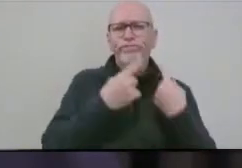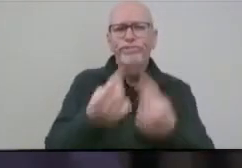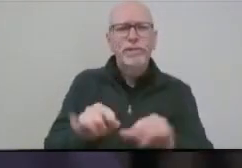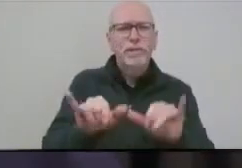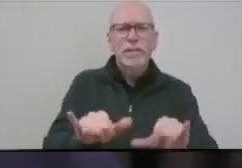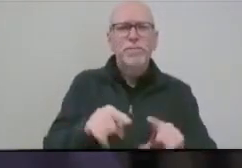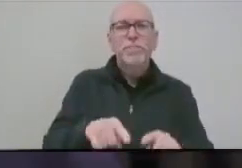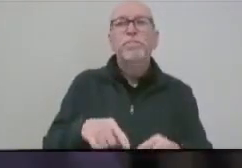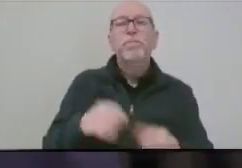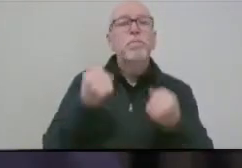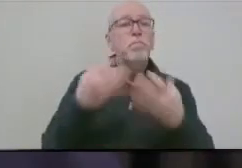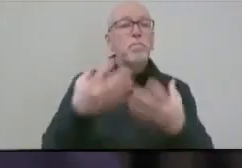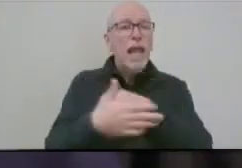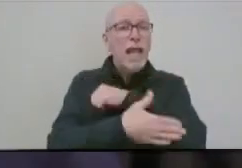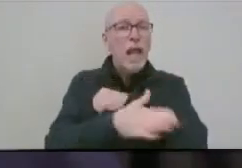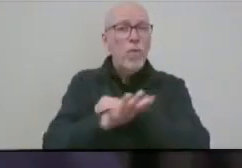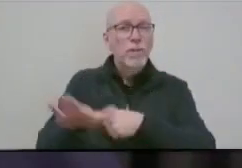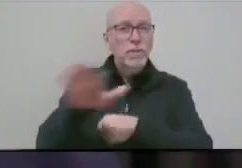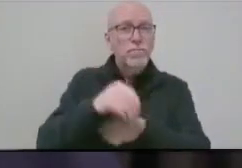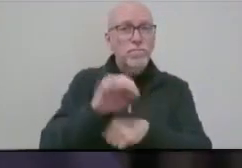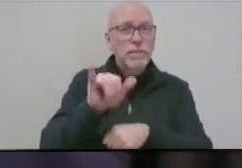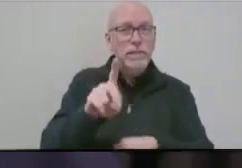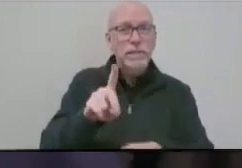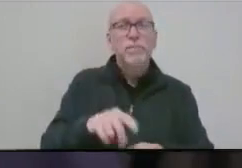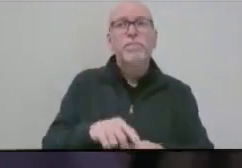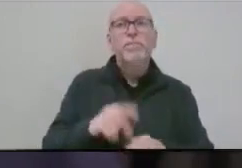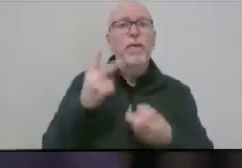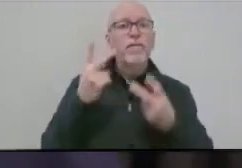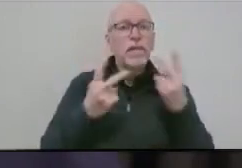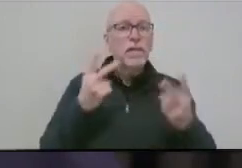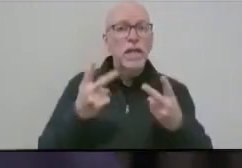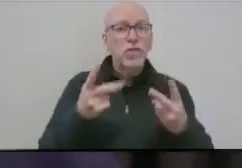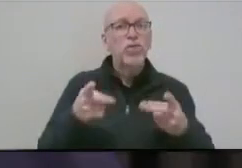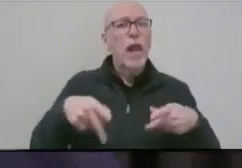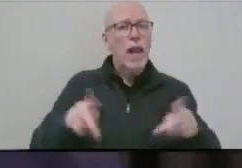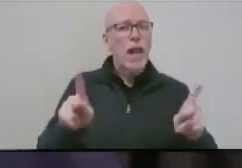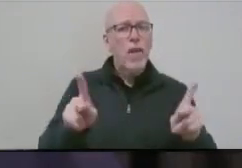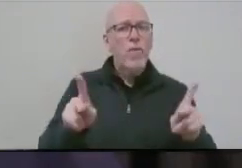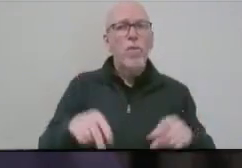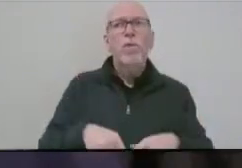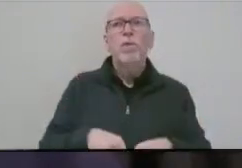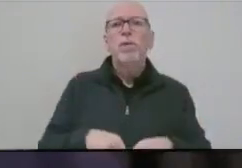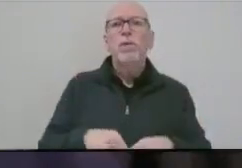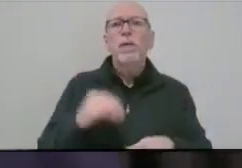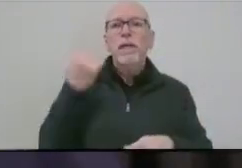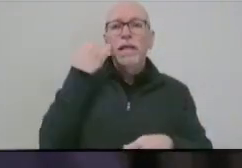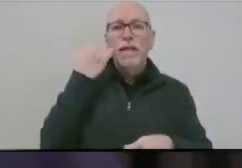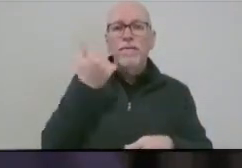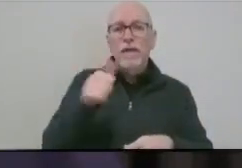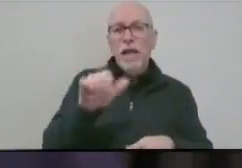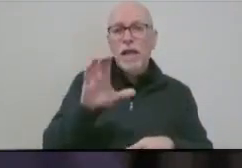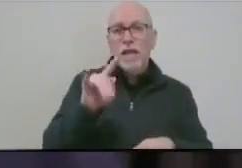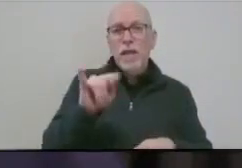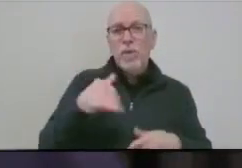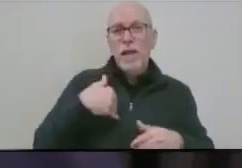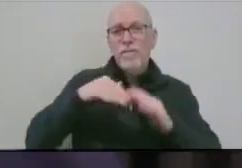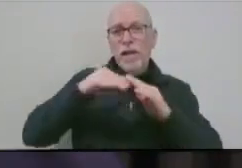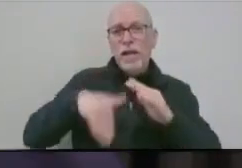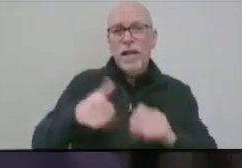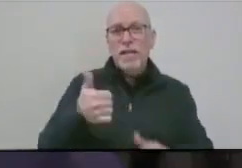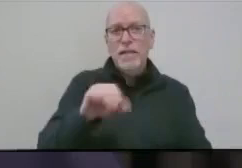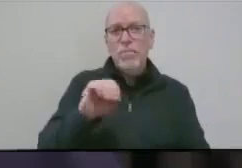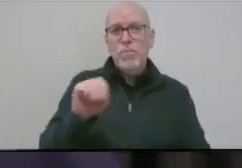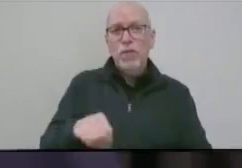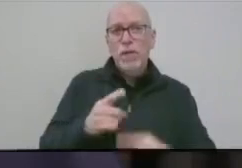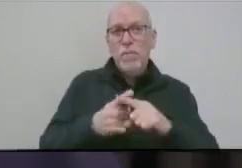a lot of counties right now in the state of Indiana, visitation is allowed. So if a county has less than 10%